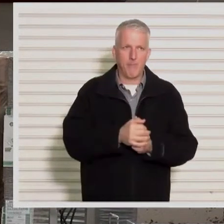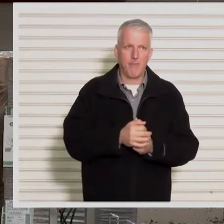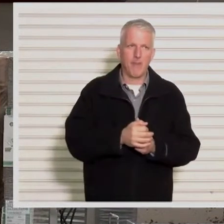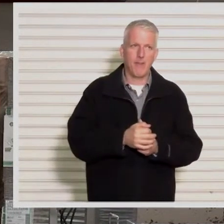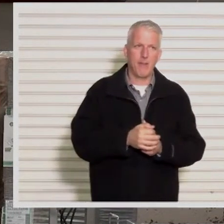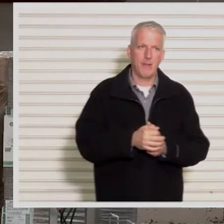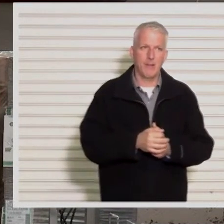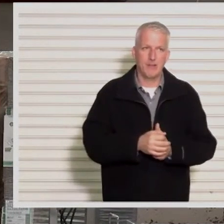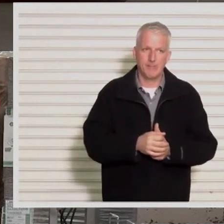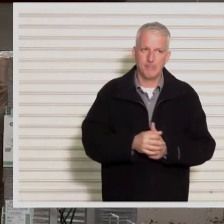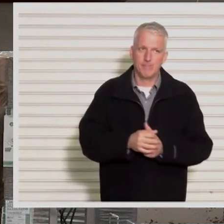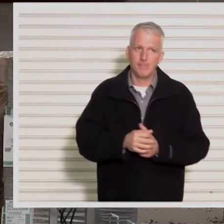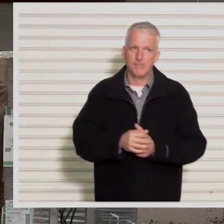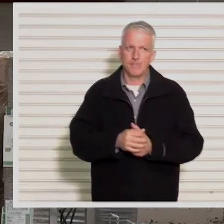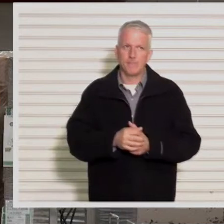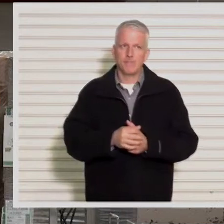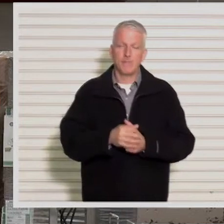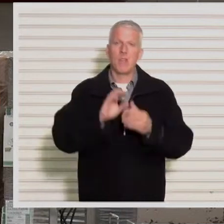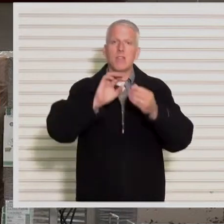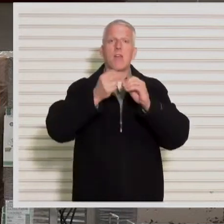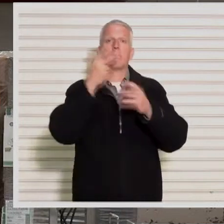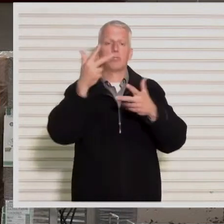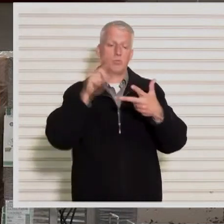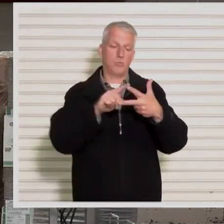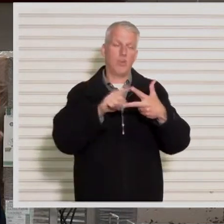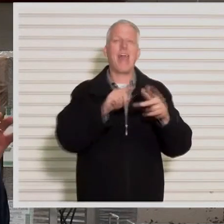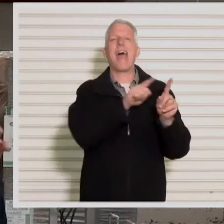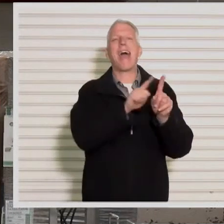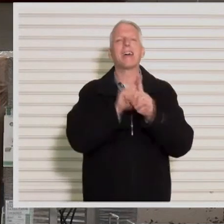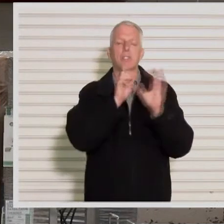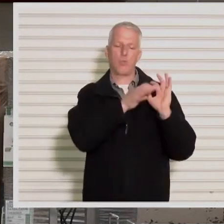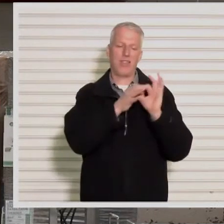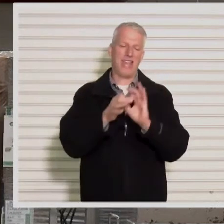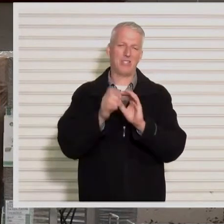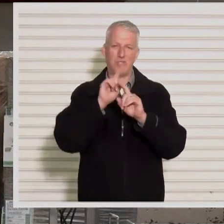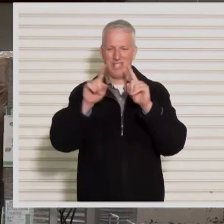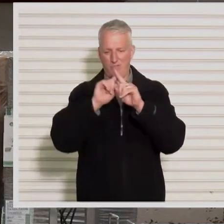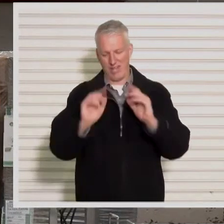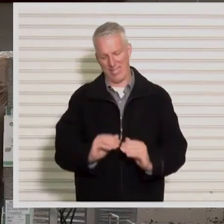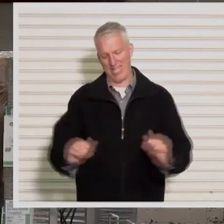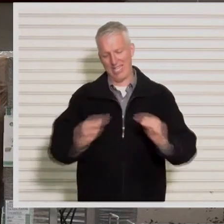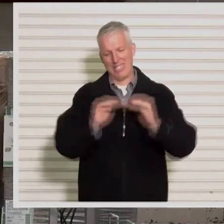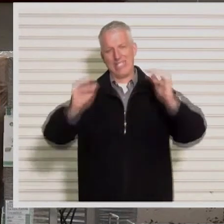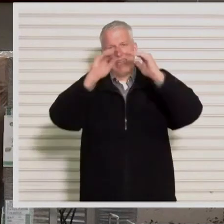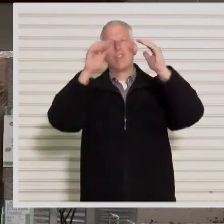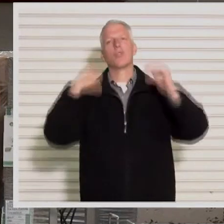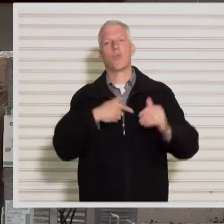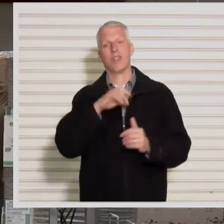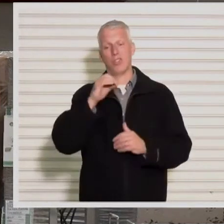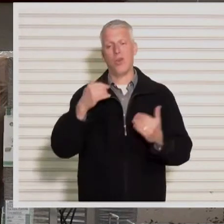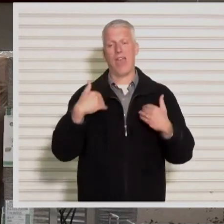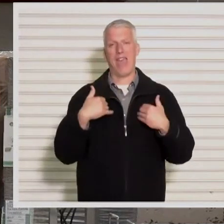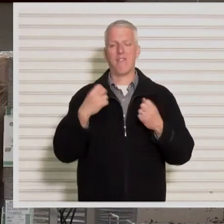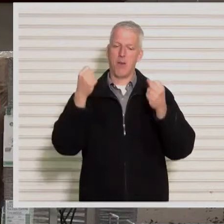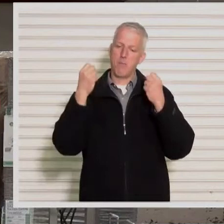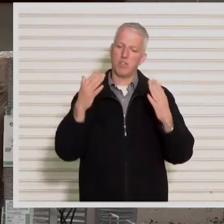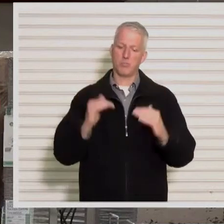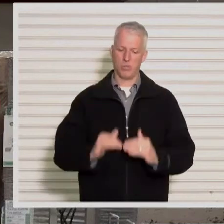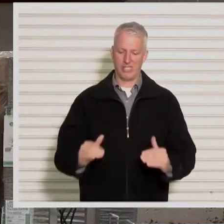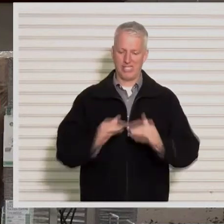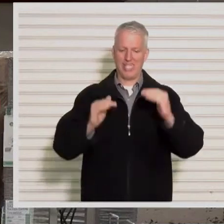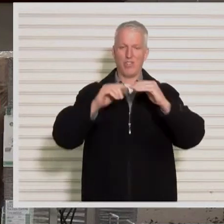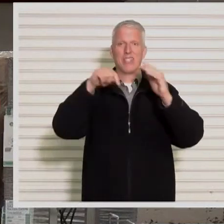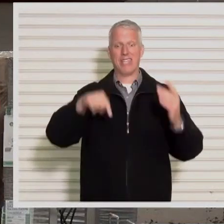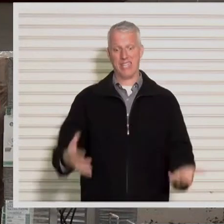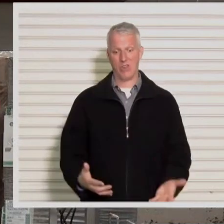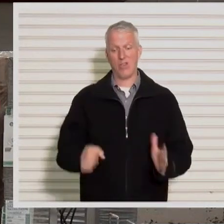a level setting point. Number two, as it relates to the tiers, we do have multiple tiers in this